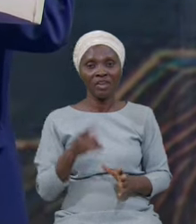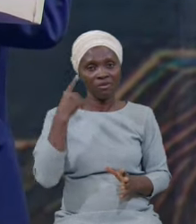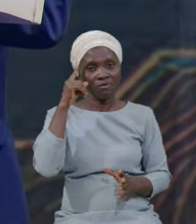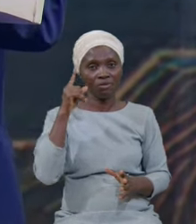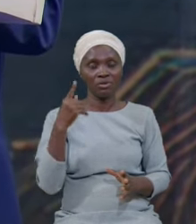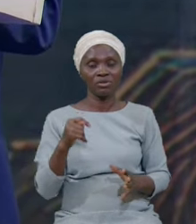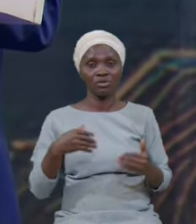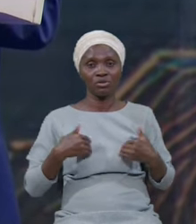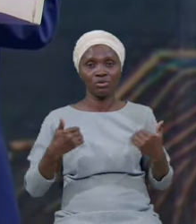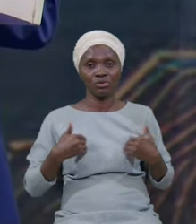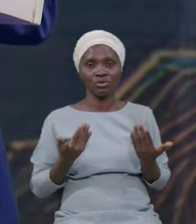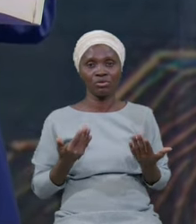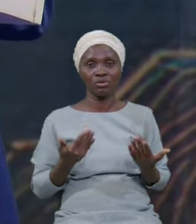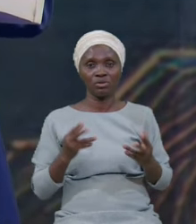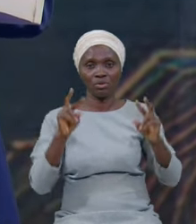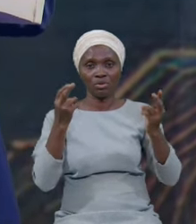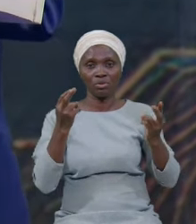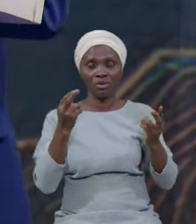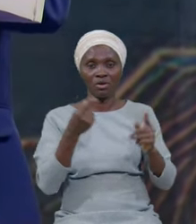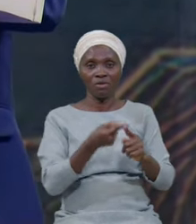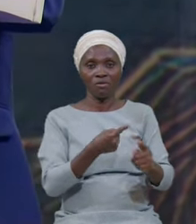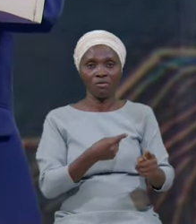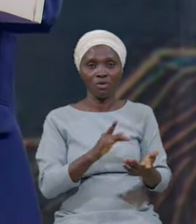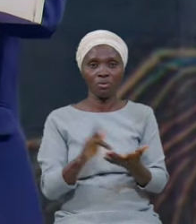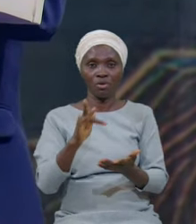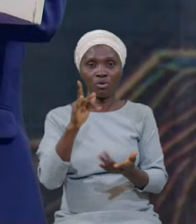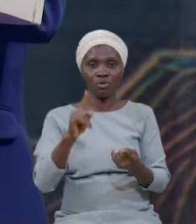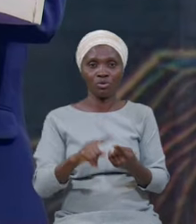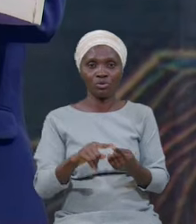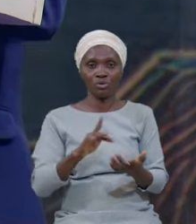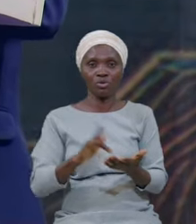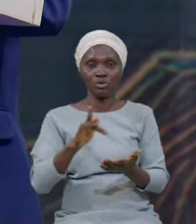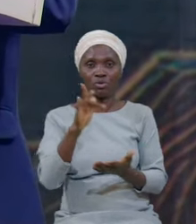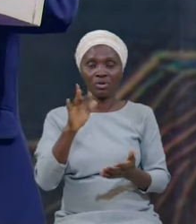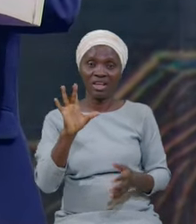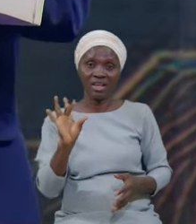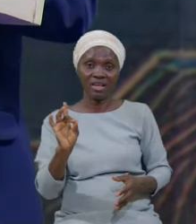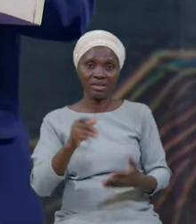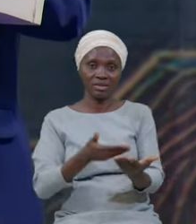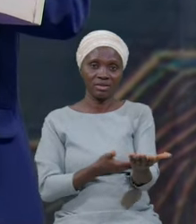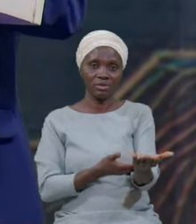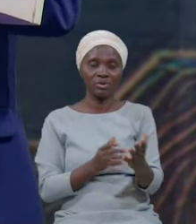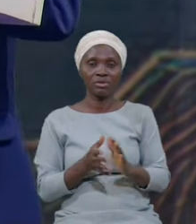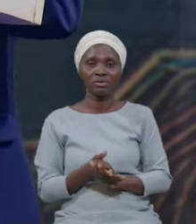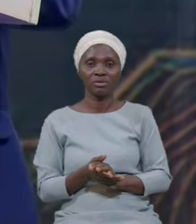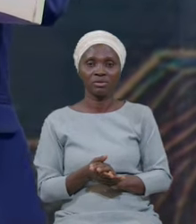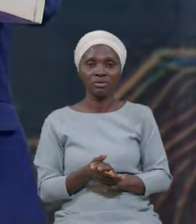glory, by 8 a.m. Those who have not been